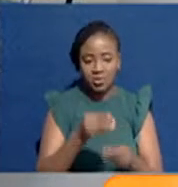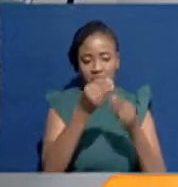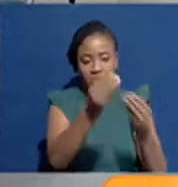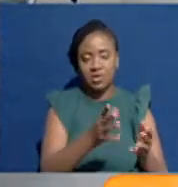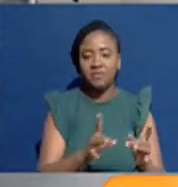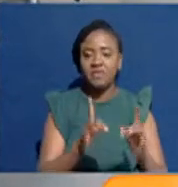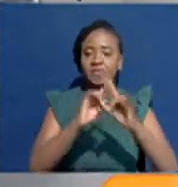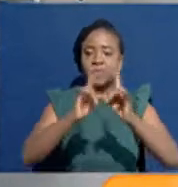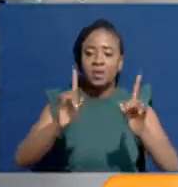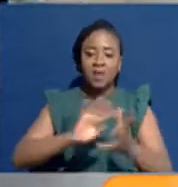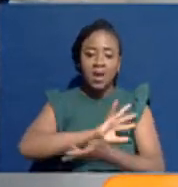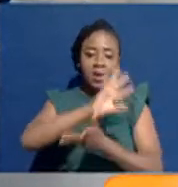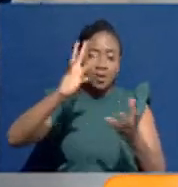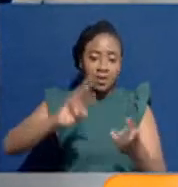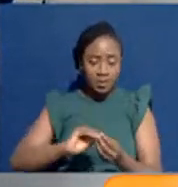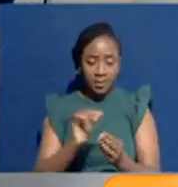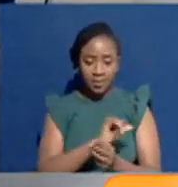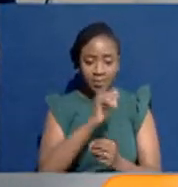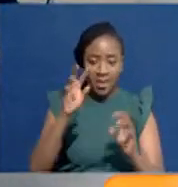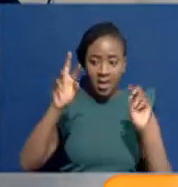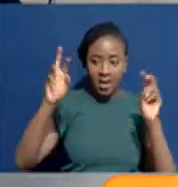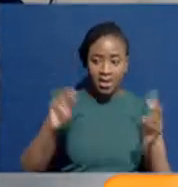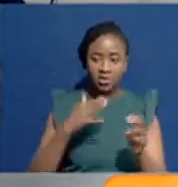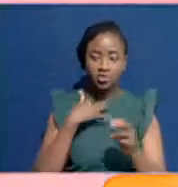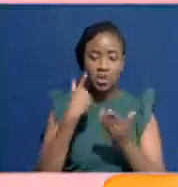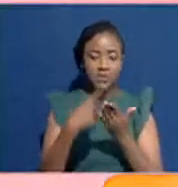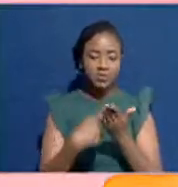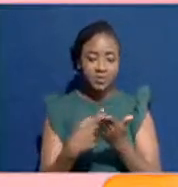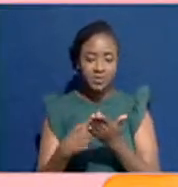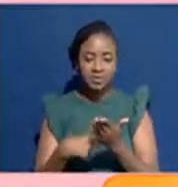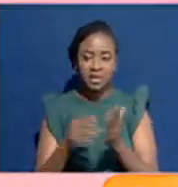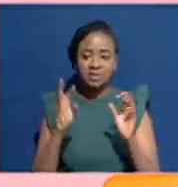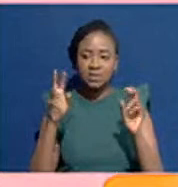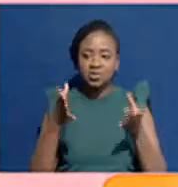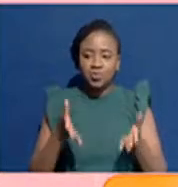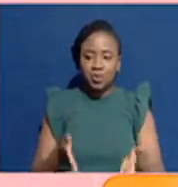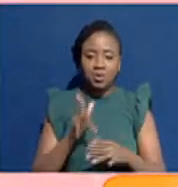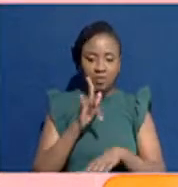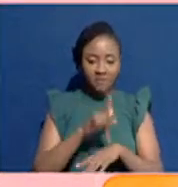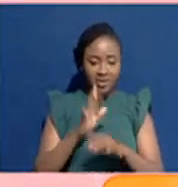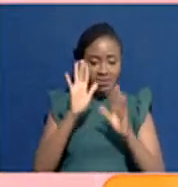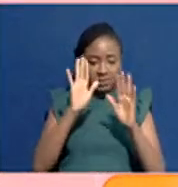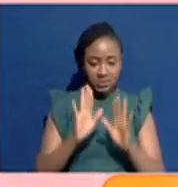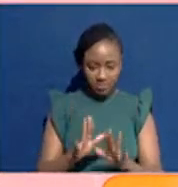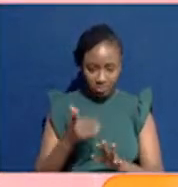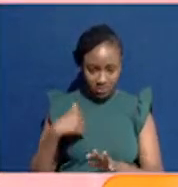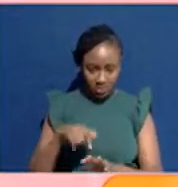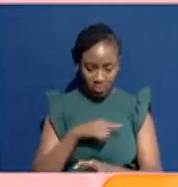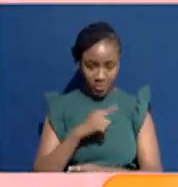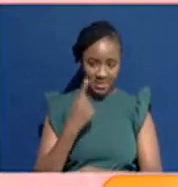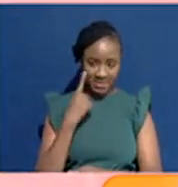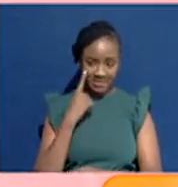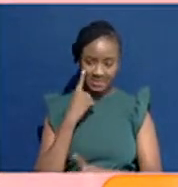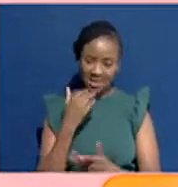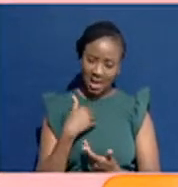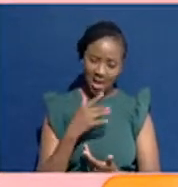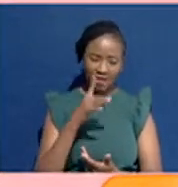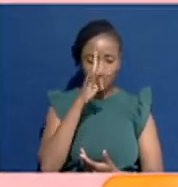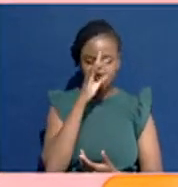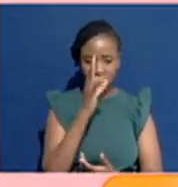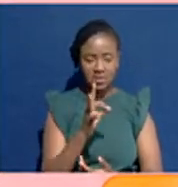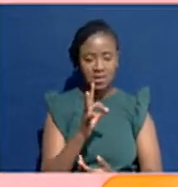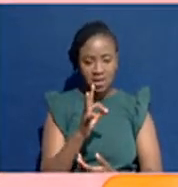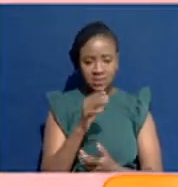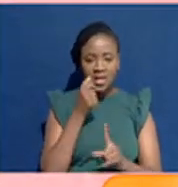to the issue of discussion at hand, we must appreciate certain facts. You remember a clip that has